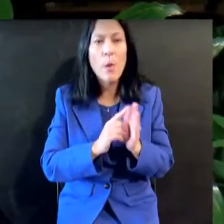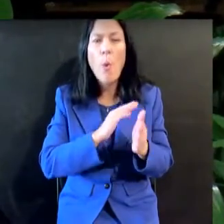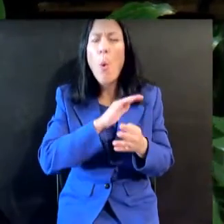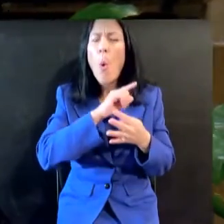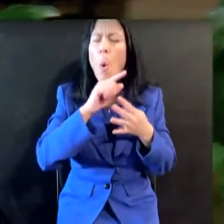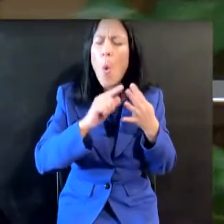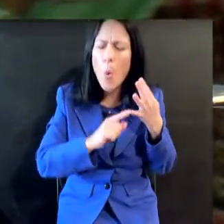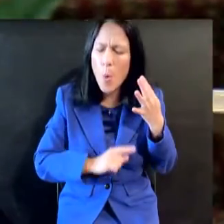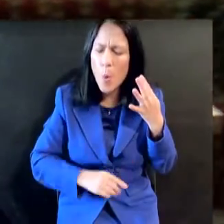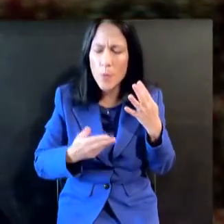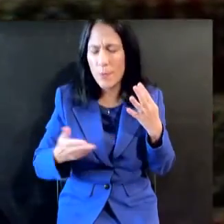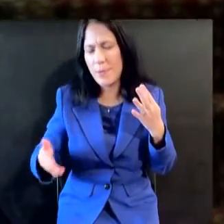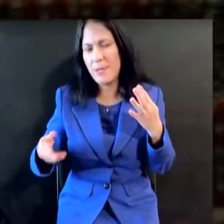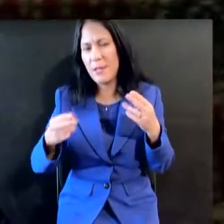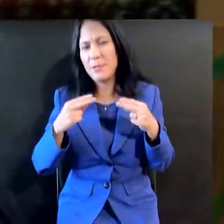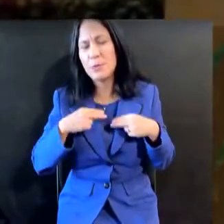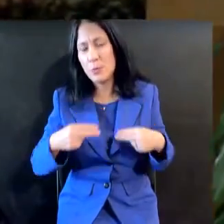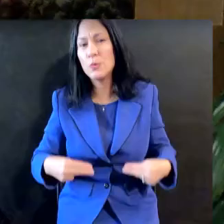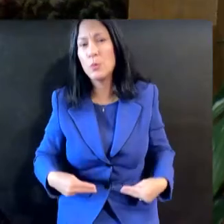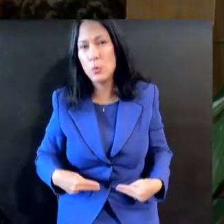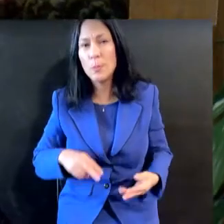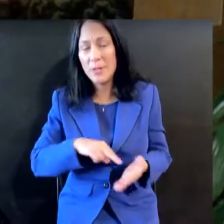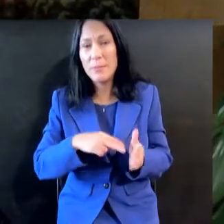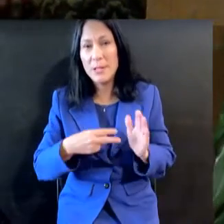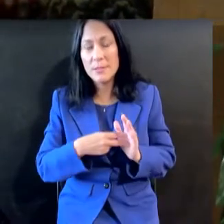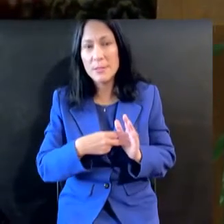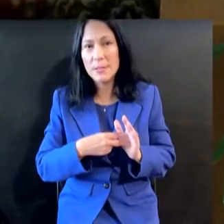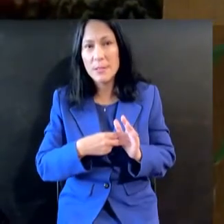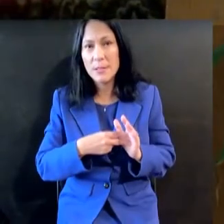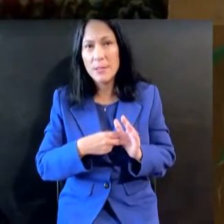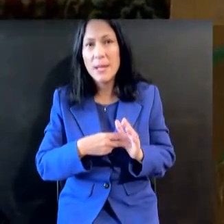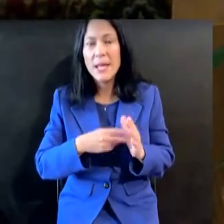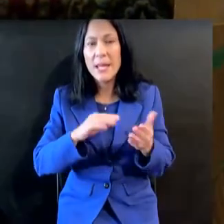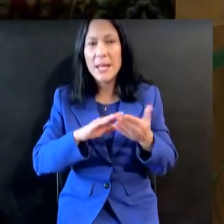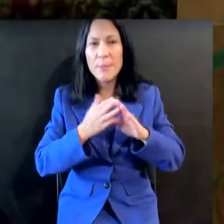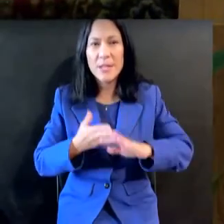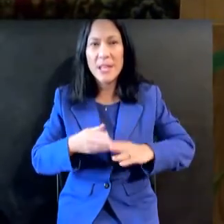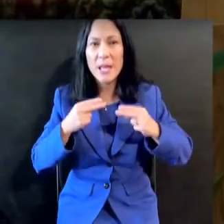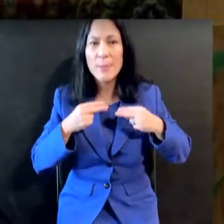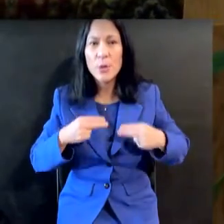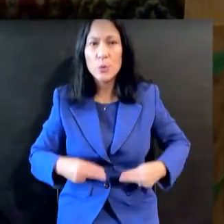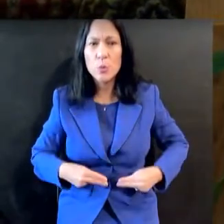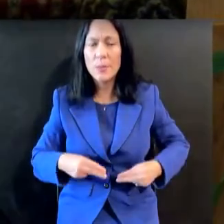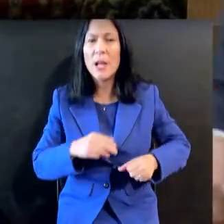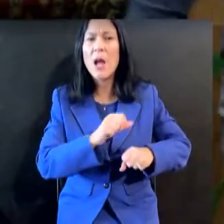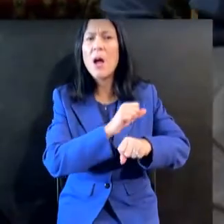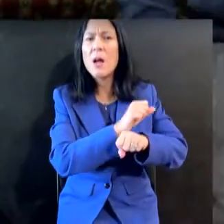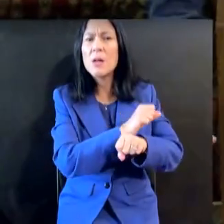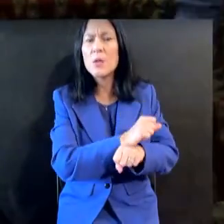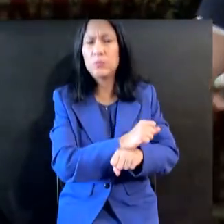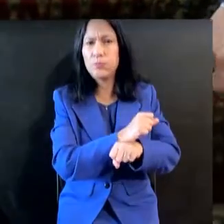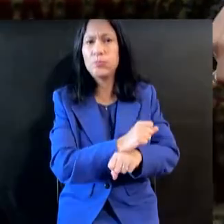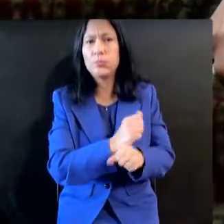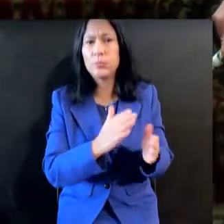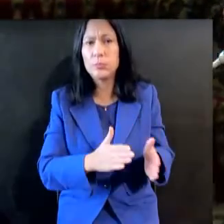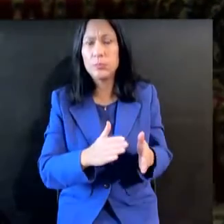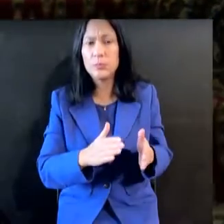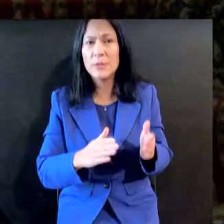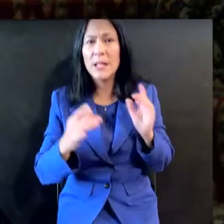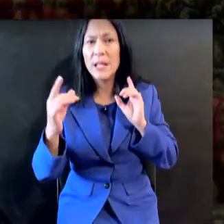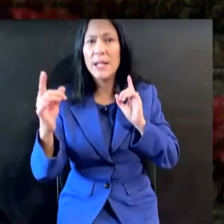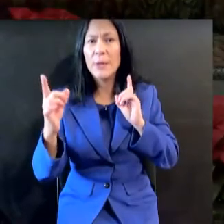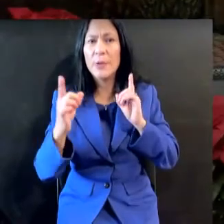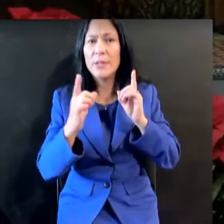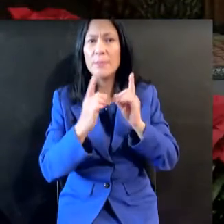Because in that, taking the form of a human being, even the form of a slave, he would come to a place to meet us on our